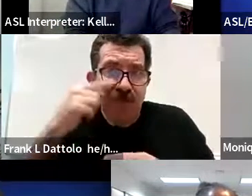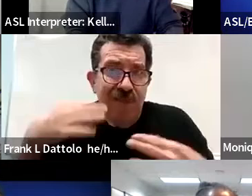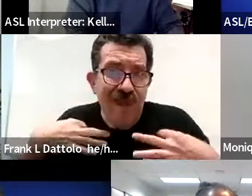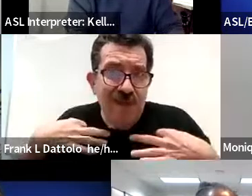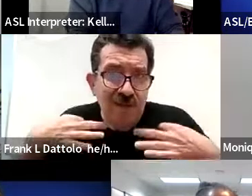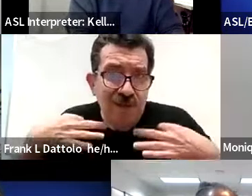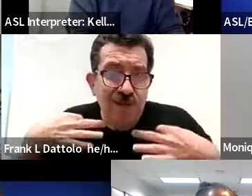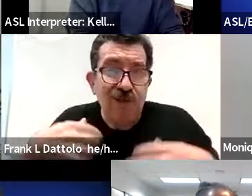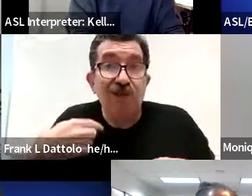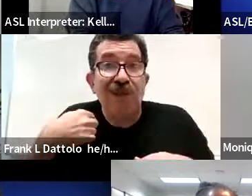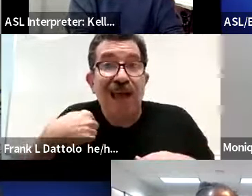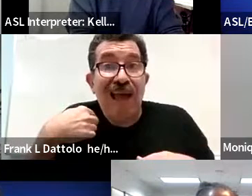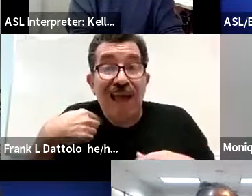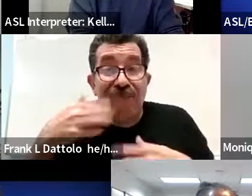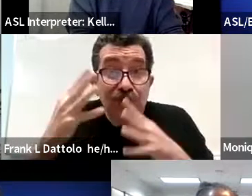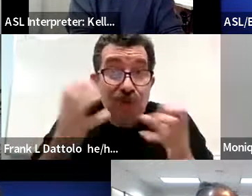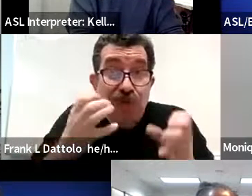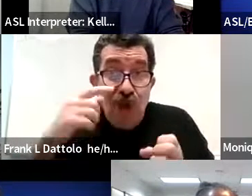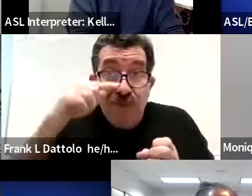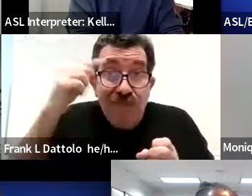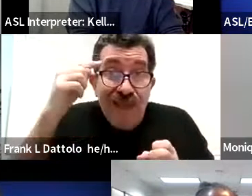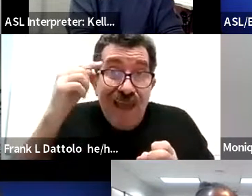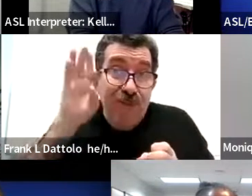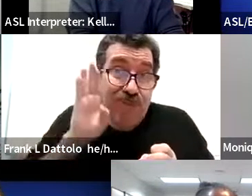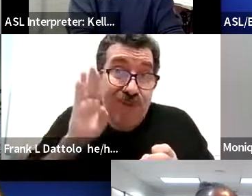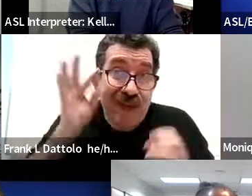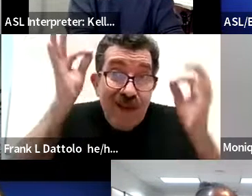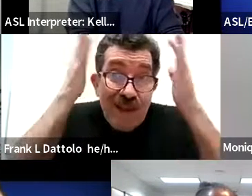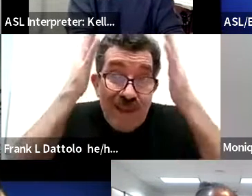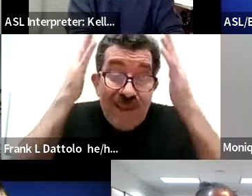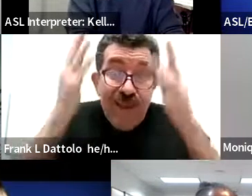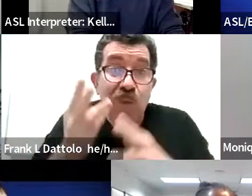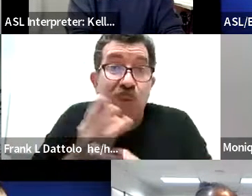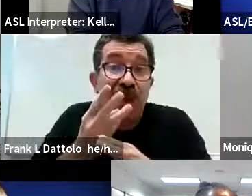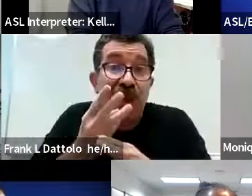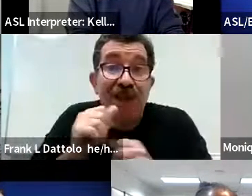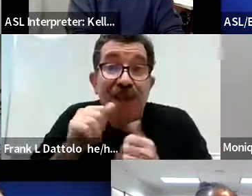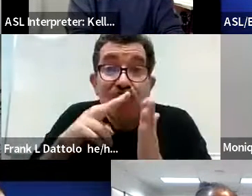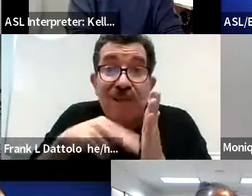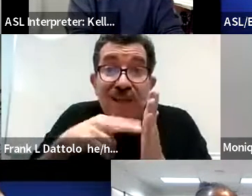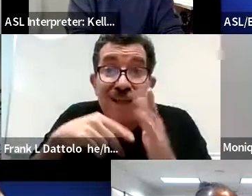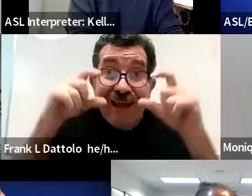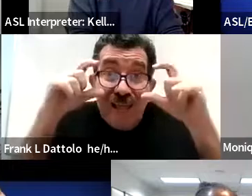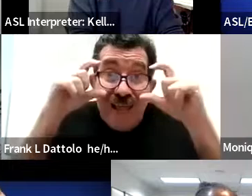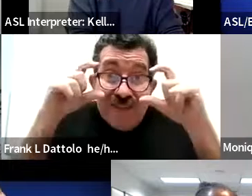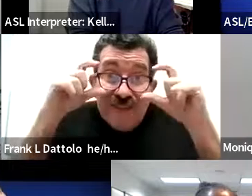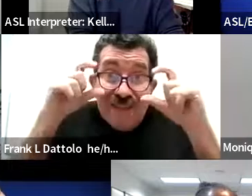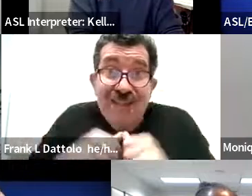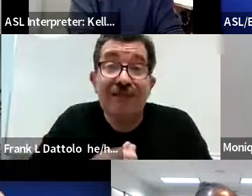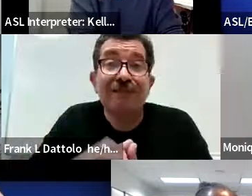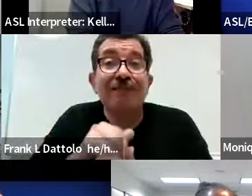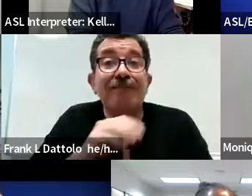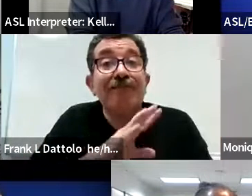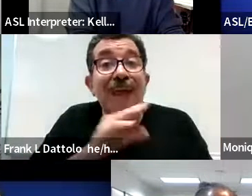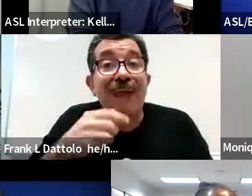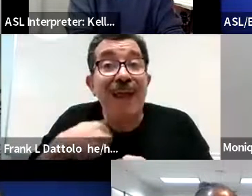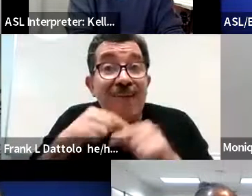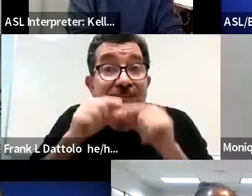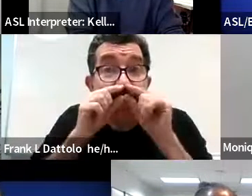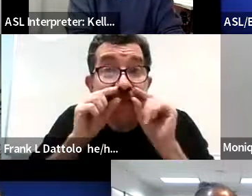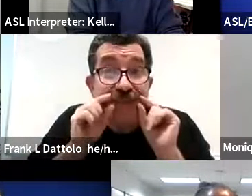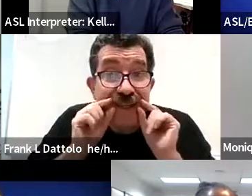My visual description, I'm wearing a black shirt. I have dark blackish brown hair. I'm wearing my